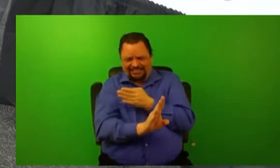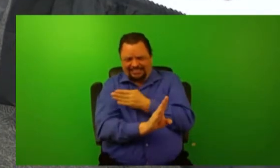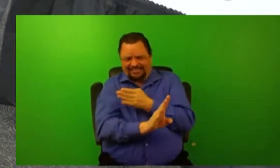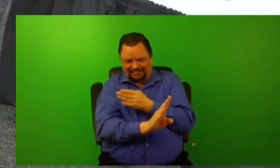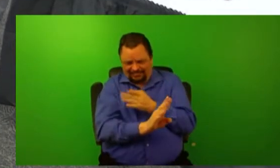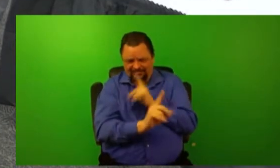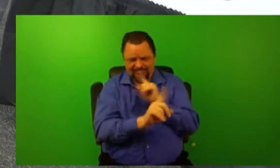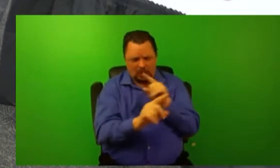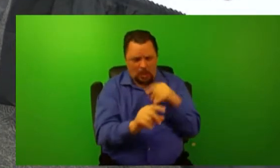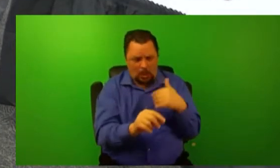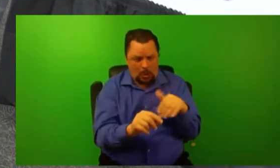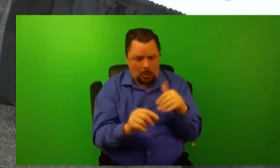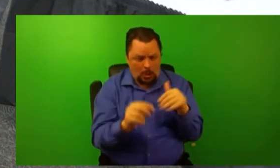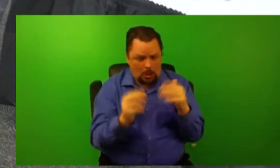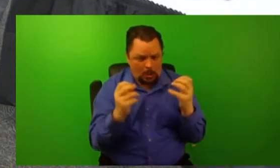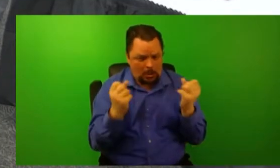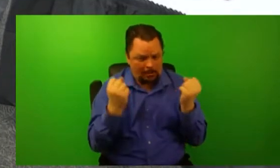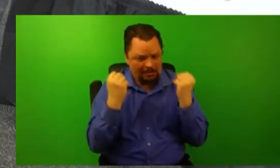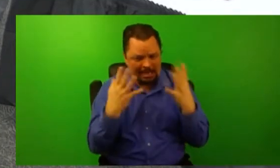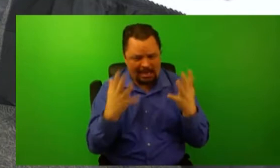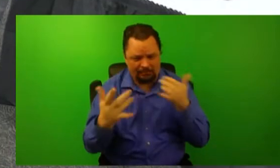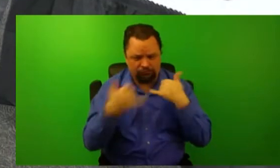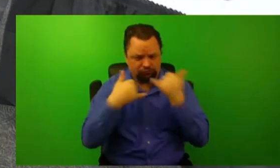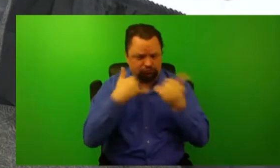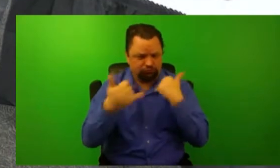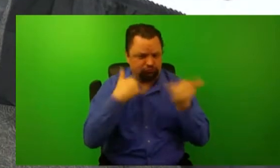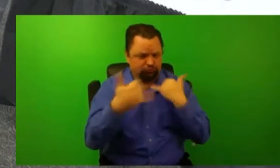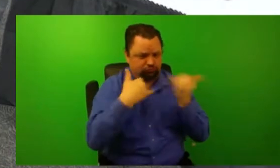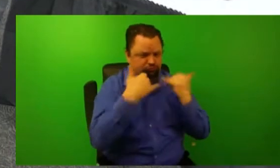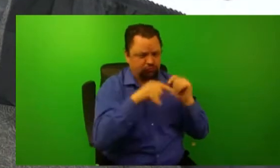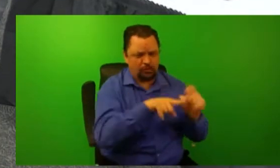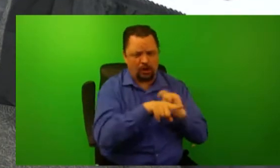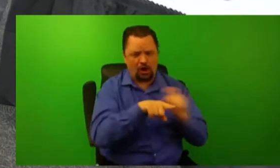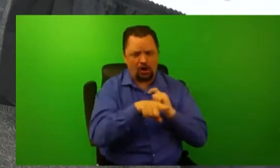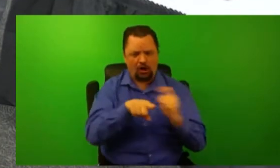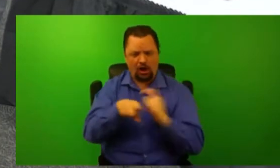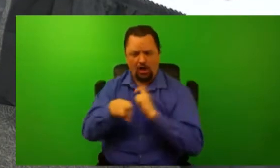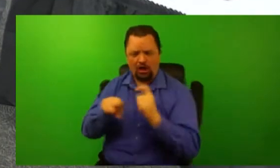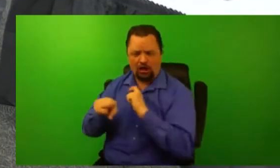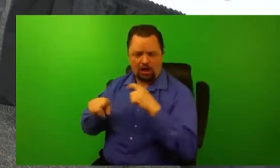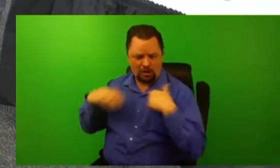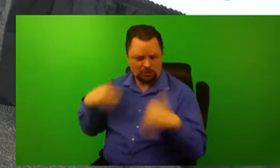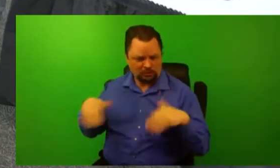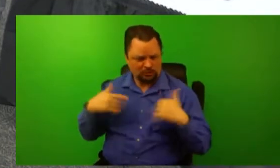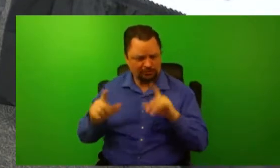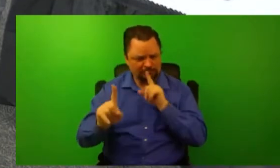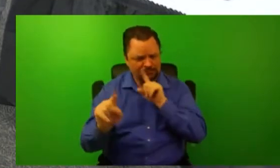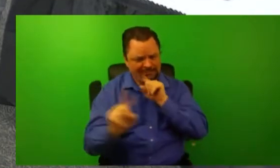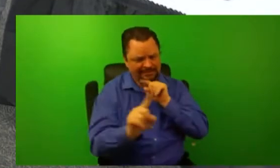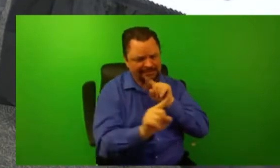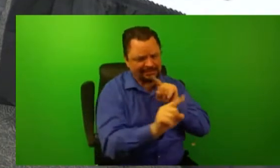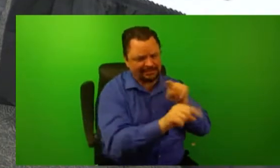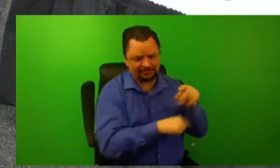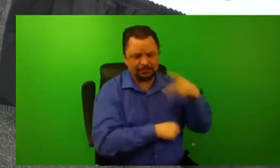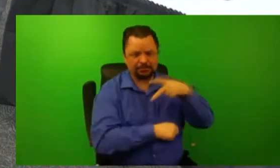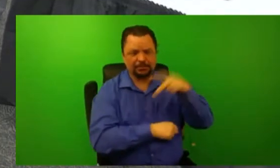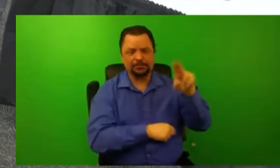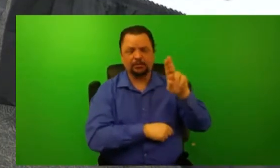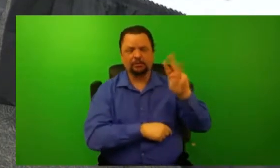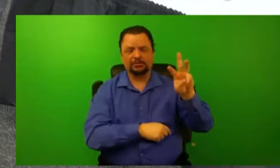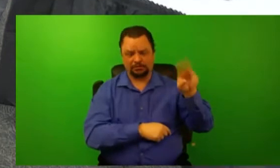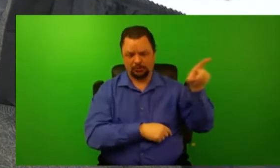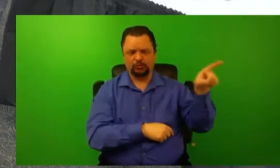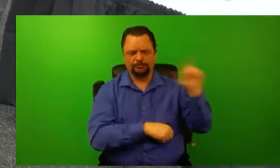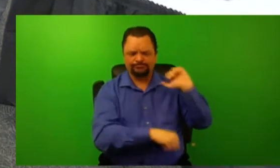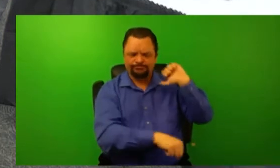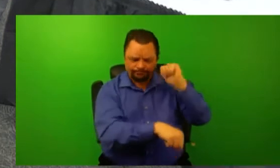and nature of the calls. Cindy Aubrey personally arranged for free counseling services to help us maintain the mental health of these